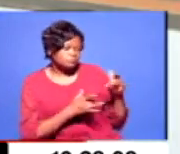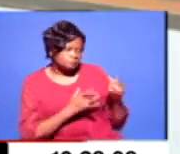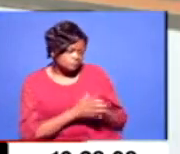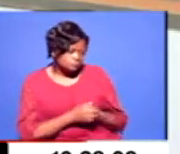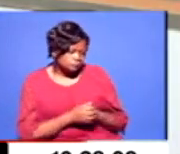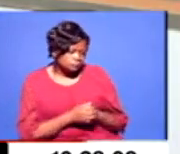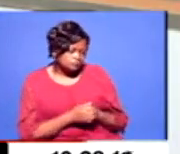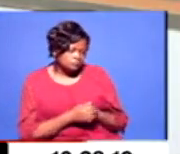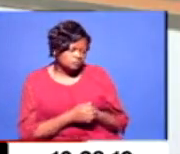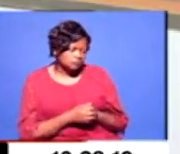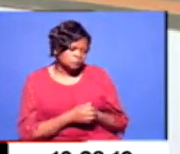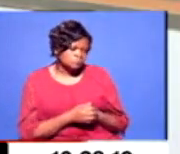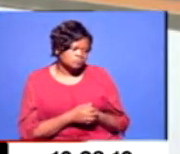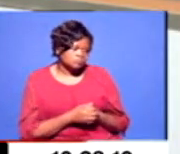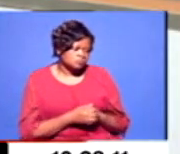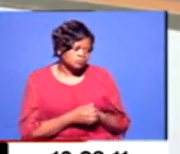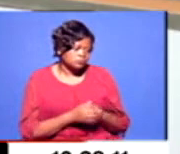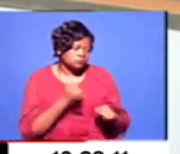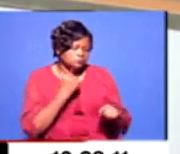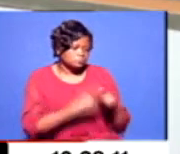at the year